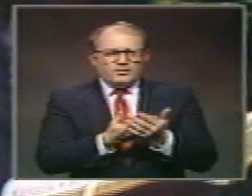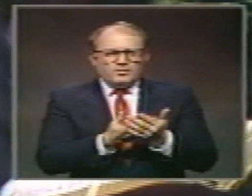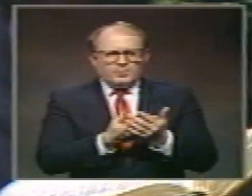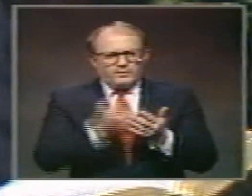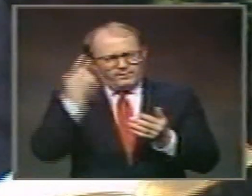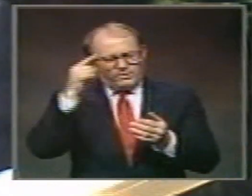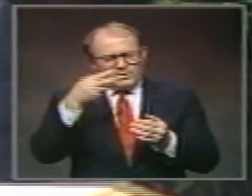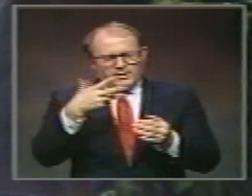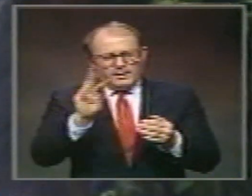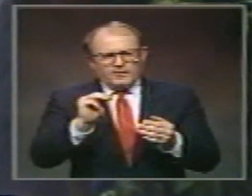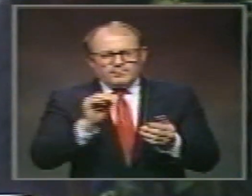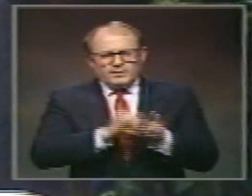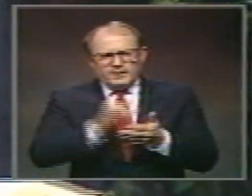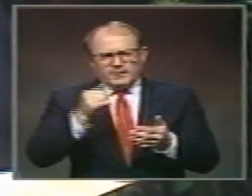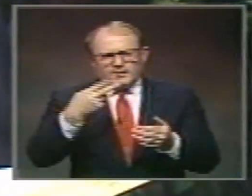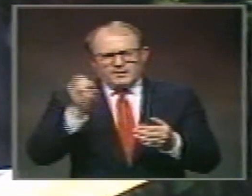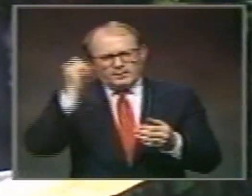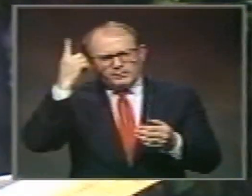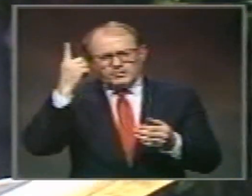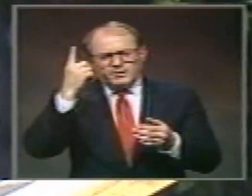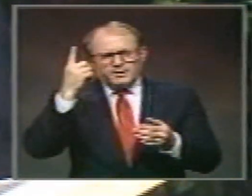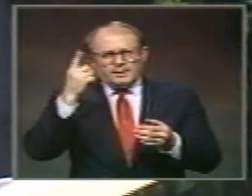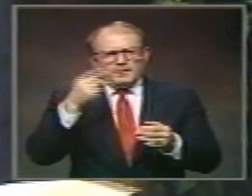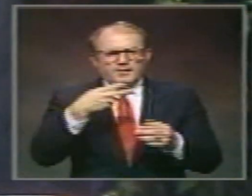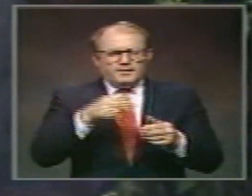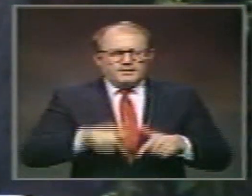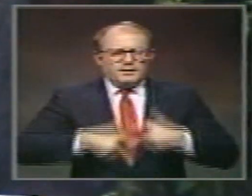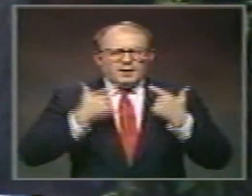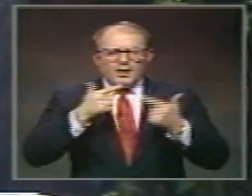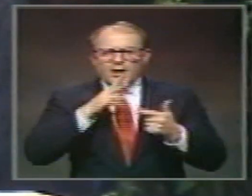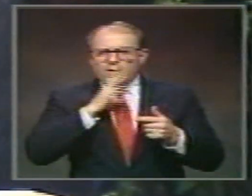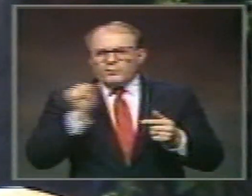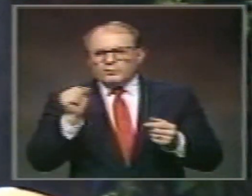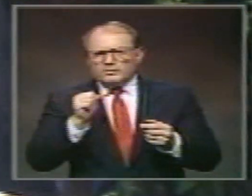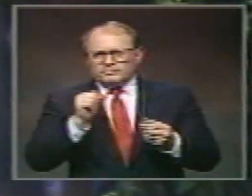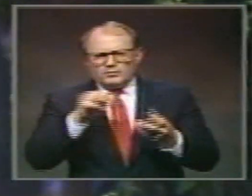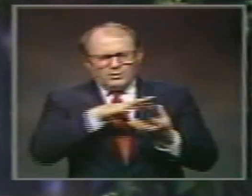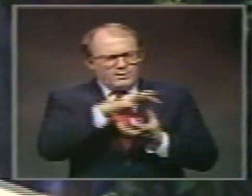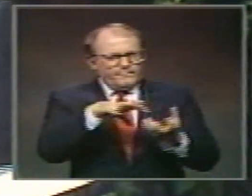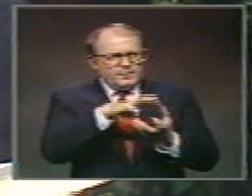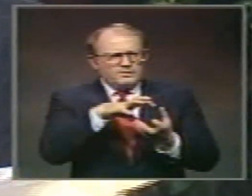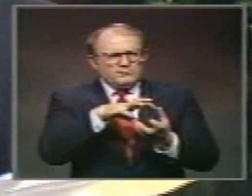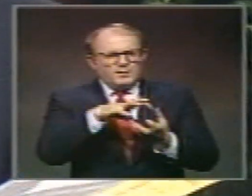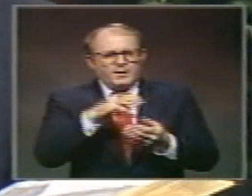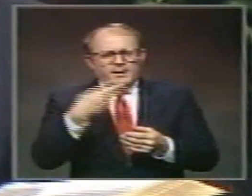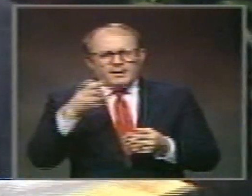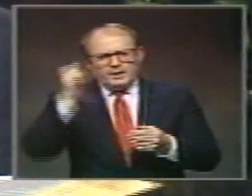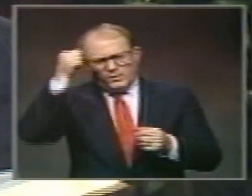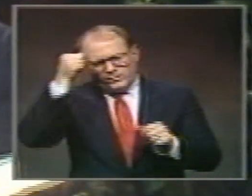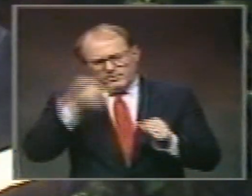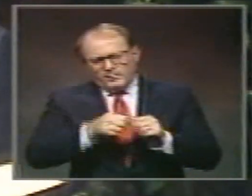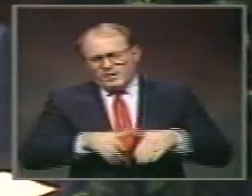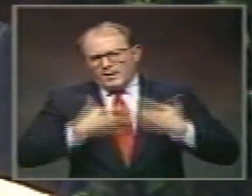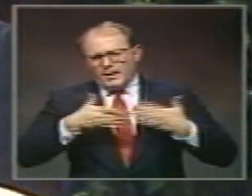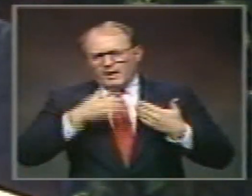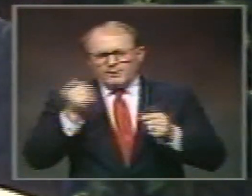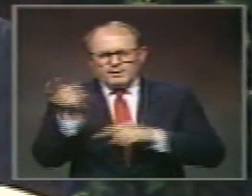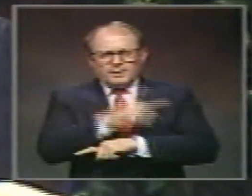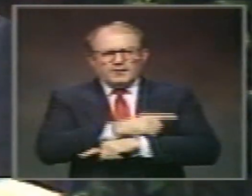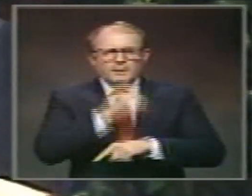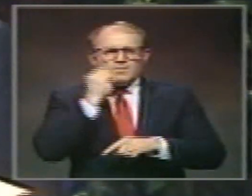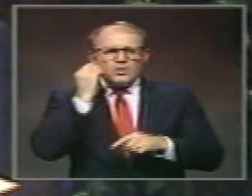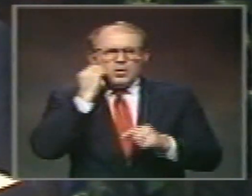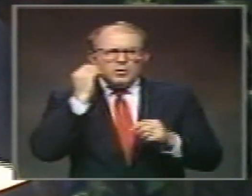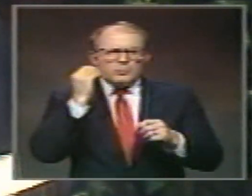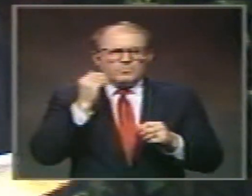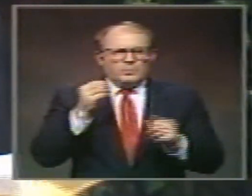been mere folly. It had been madness. He remembered those glad days at home around the dinner table